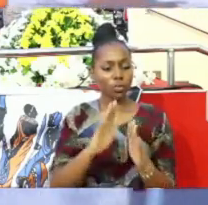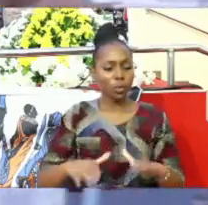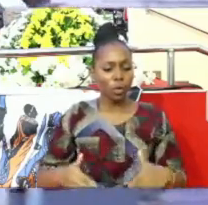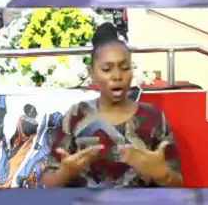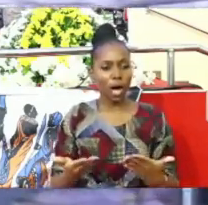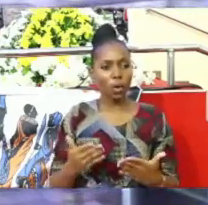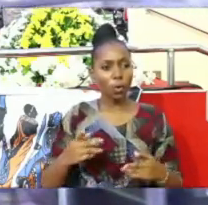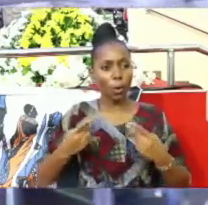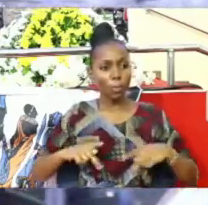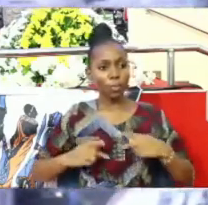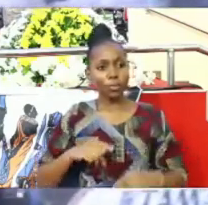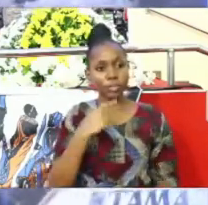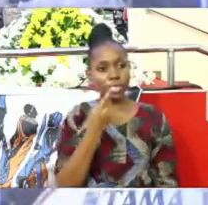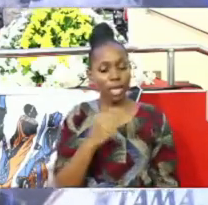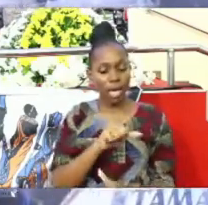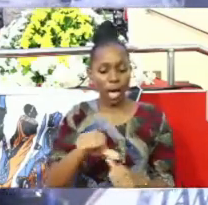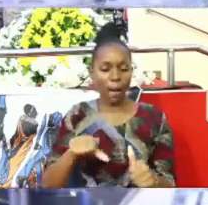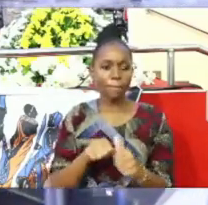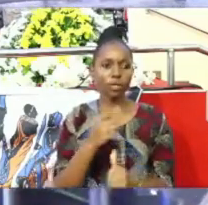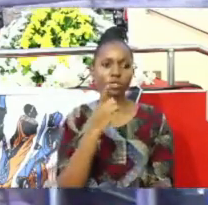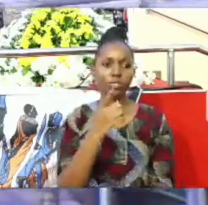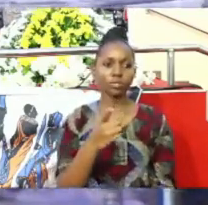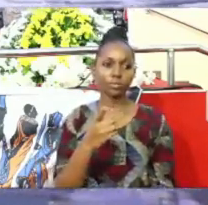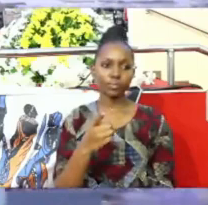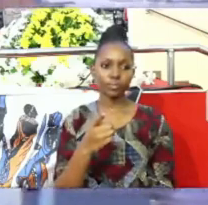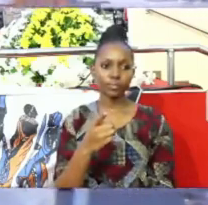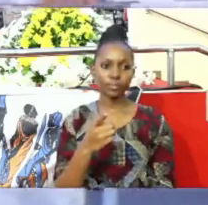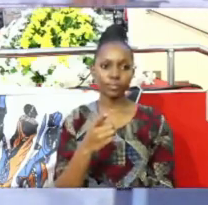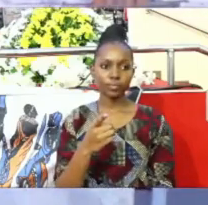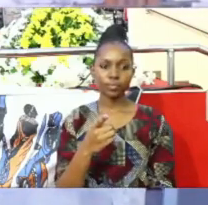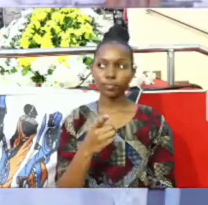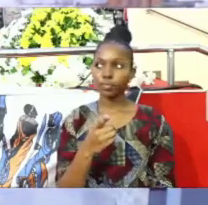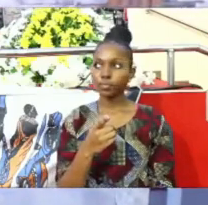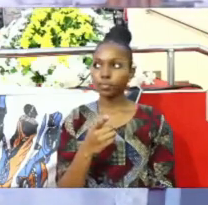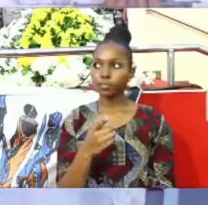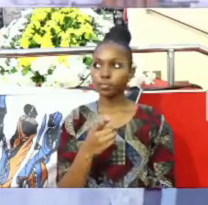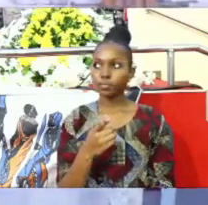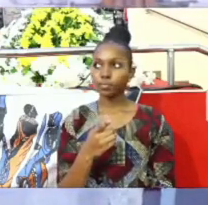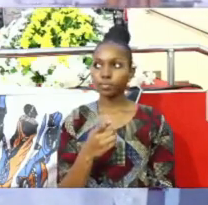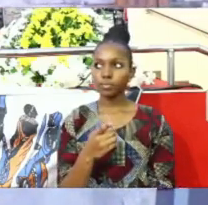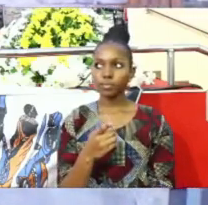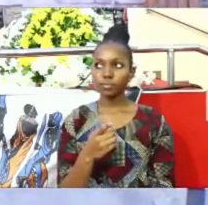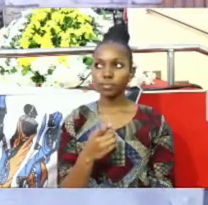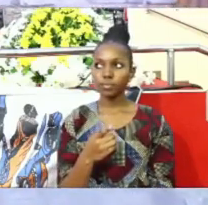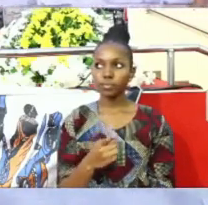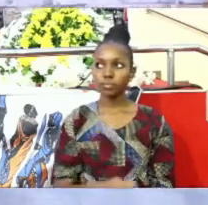they say about you. Vile wanavyosema kukuhusu. Even to the point of allowing to be benchmarked by